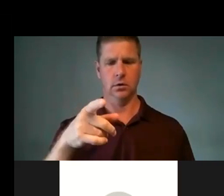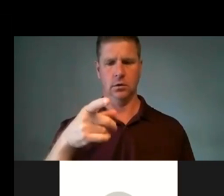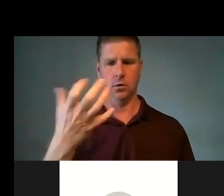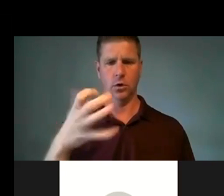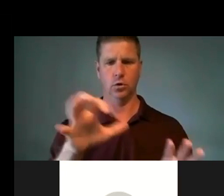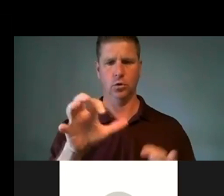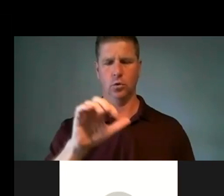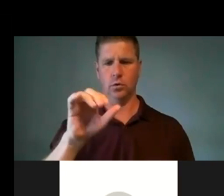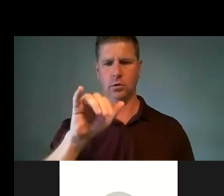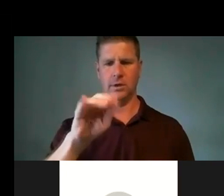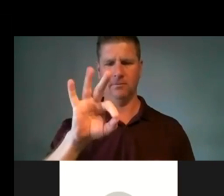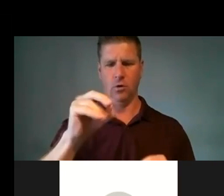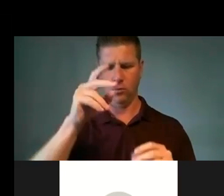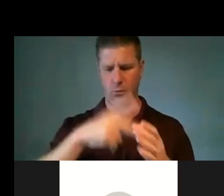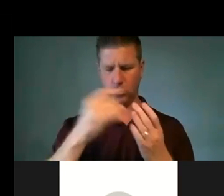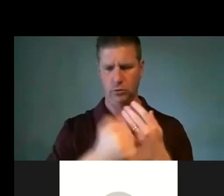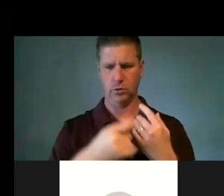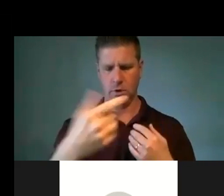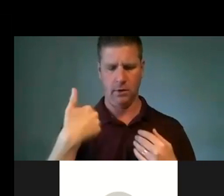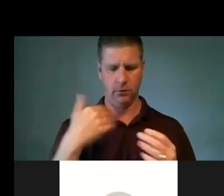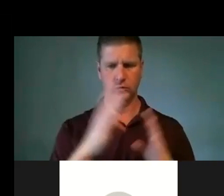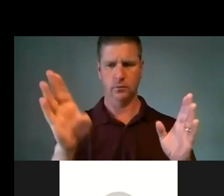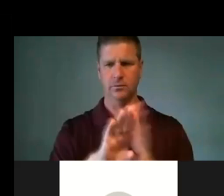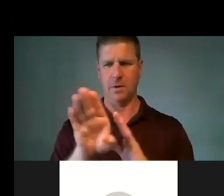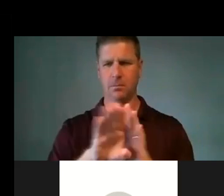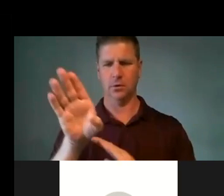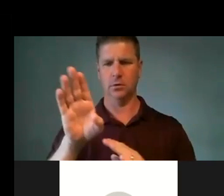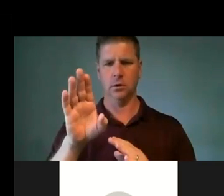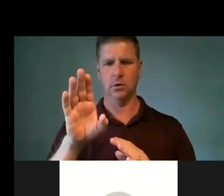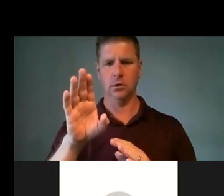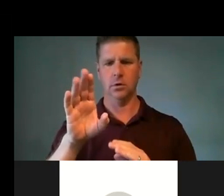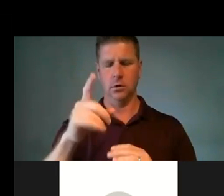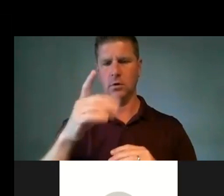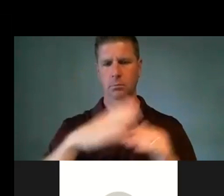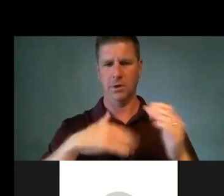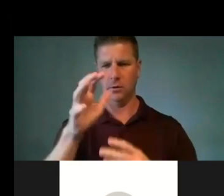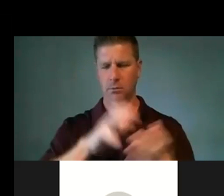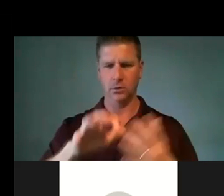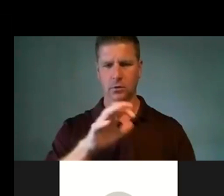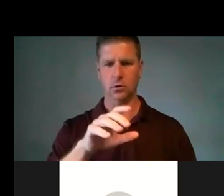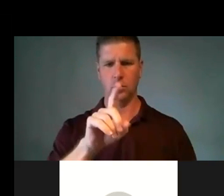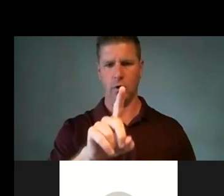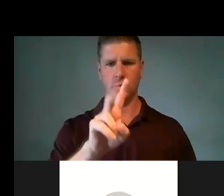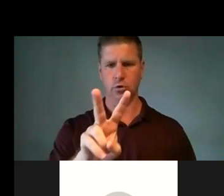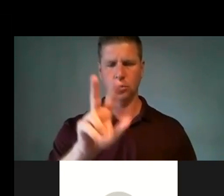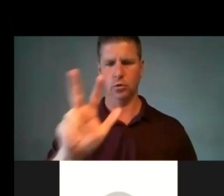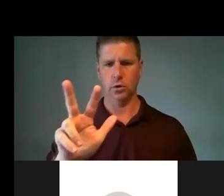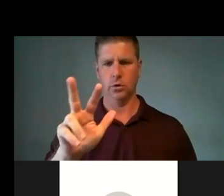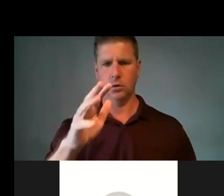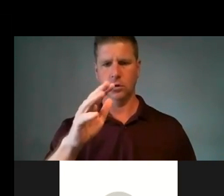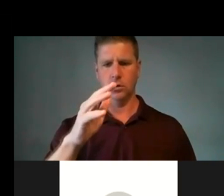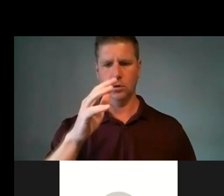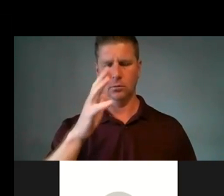here. He has a general development scheme, which is to build a mix of 1, 2, and 3 bedroom duplex